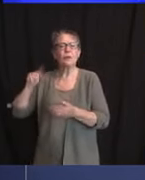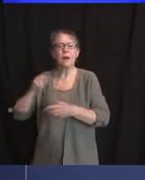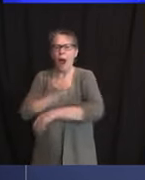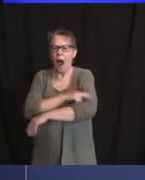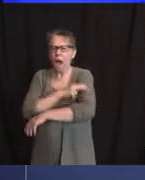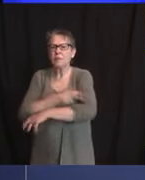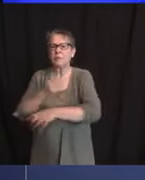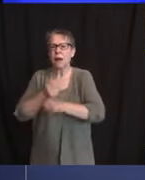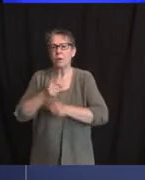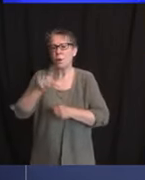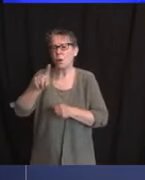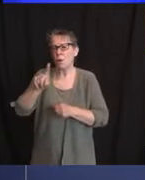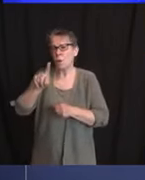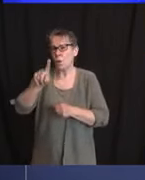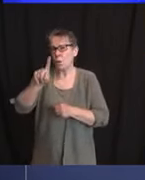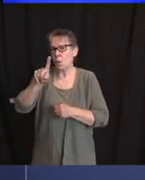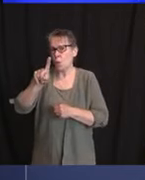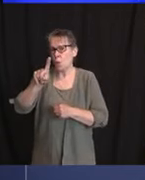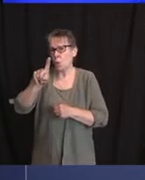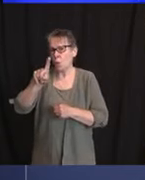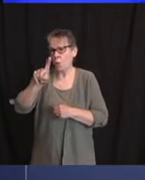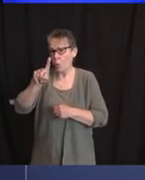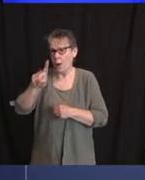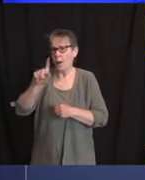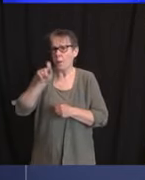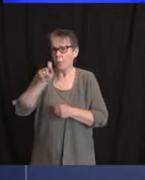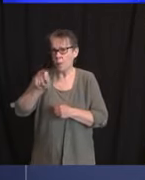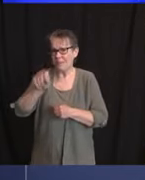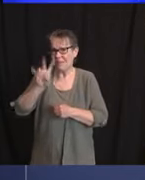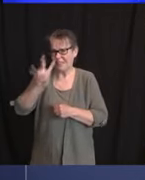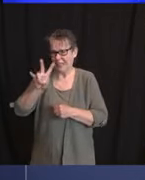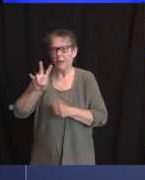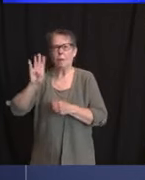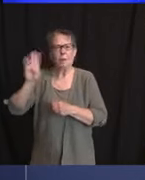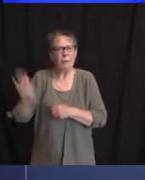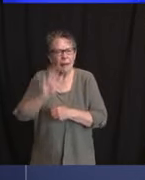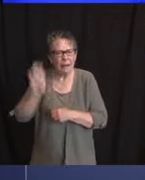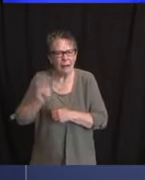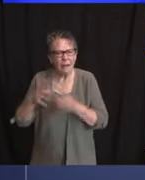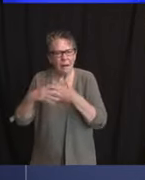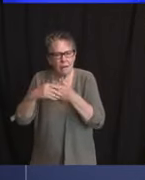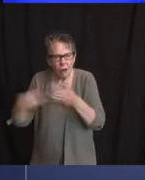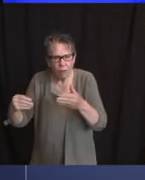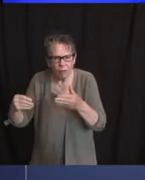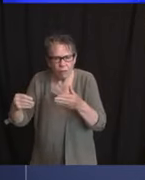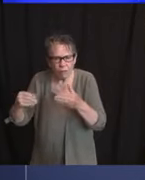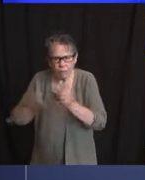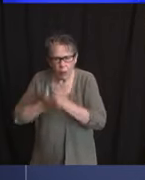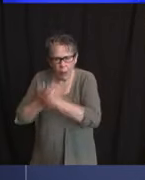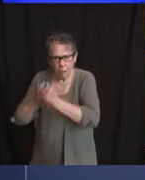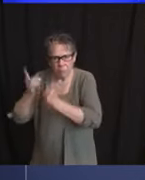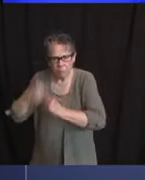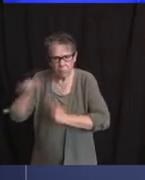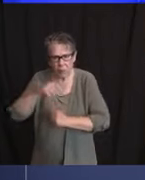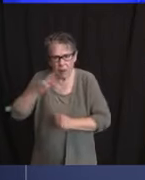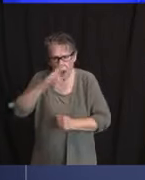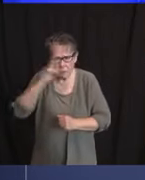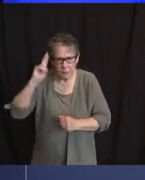existence. Our unsung heroes, grocery clerks, warehouse staff, transit workers, and others are keeping our food